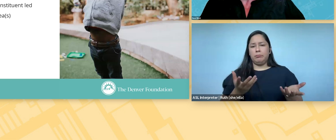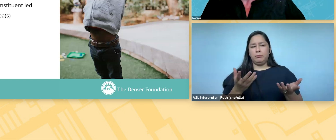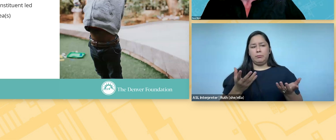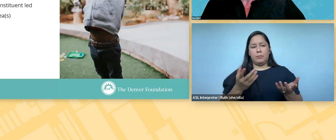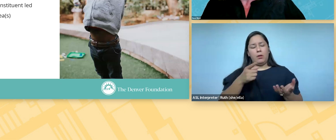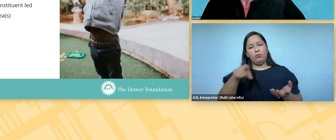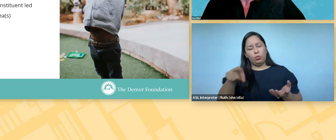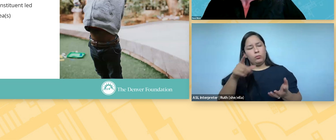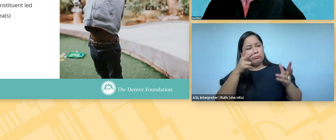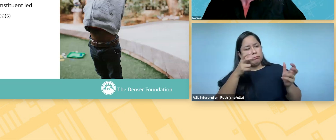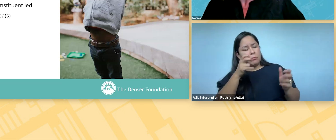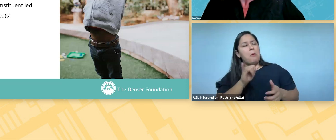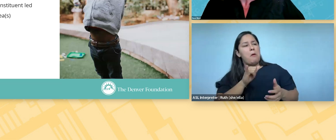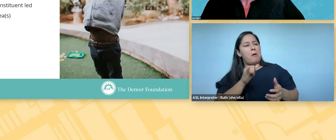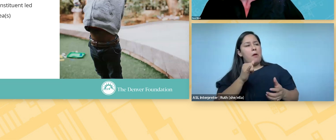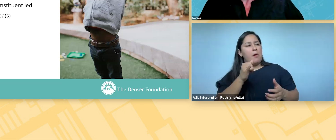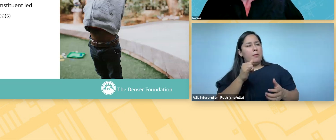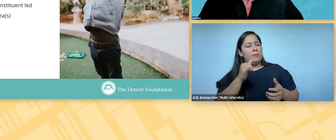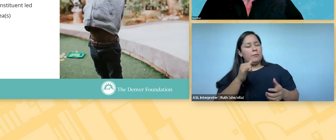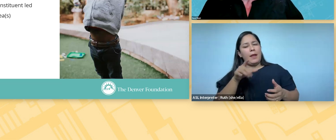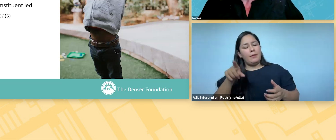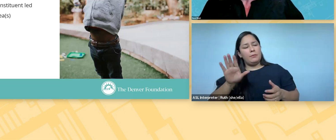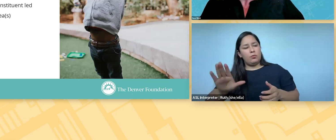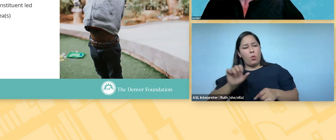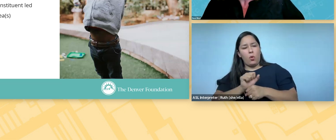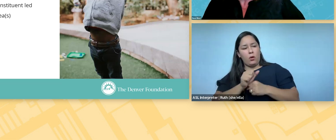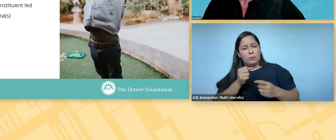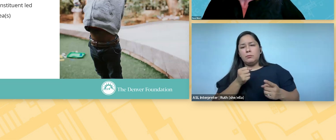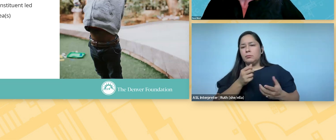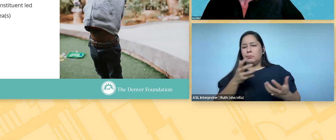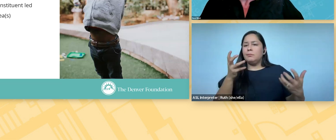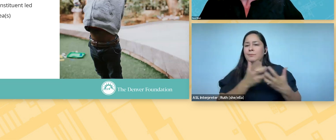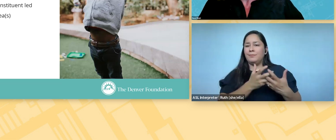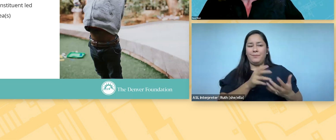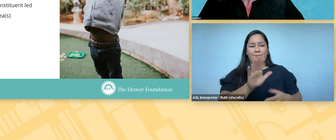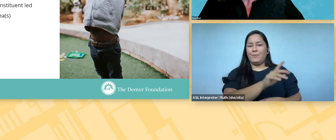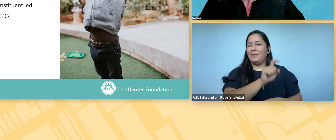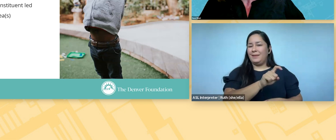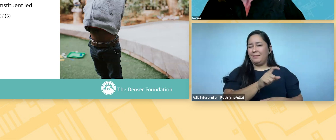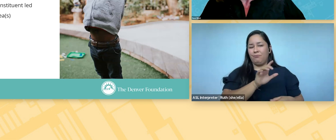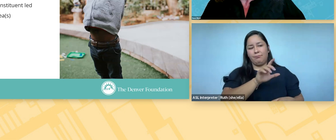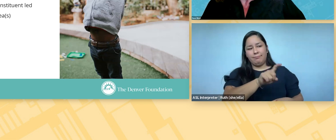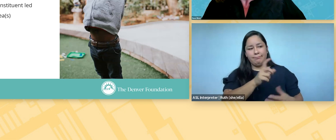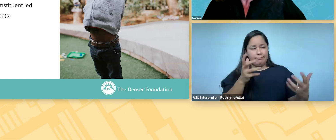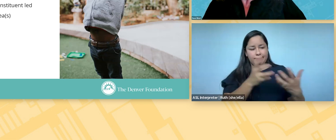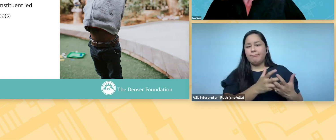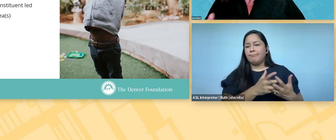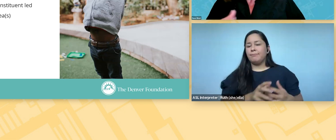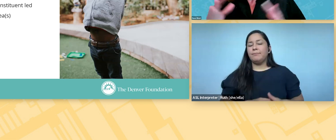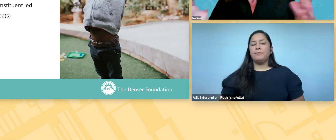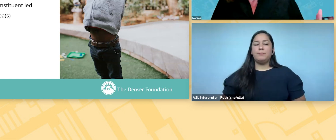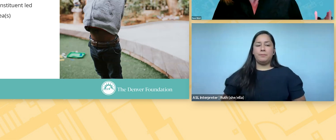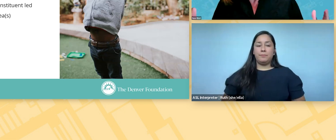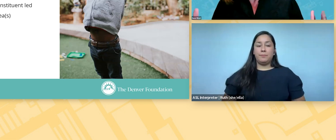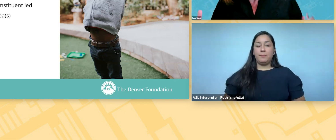account and really meets their needs. In terms of alignment with priority areas, we know that